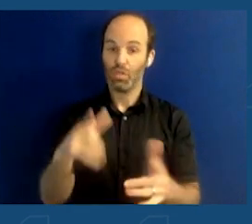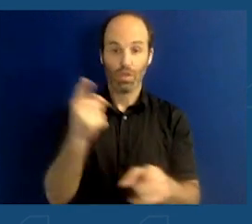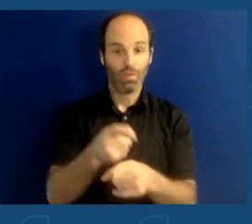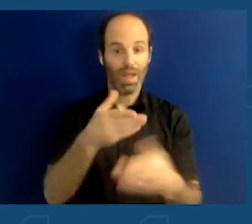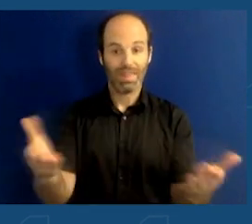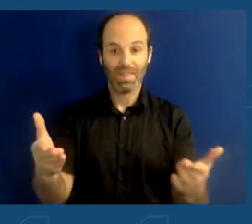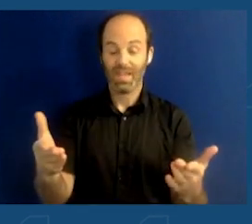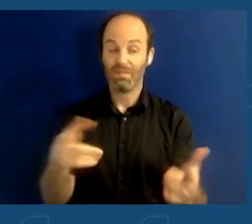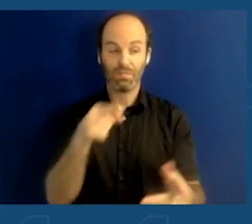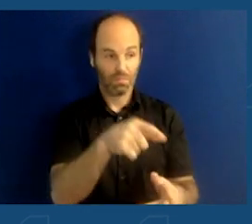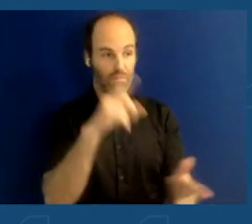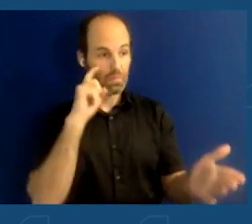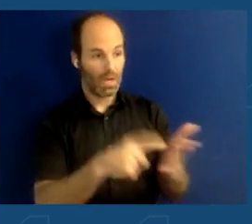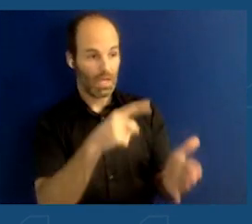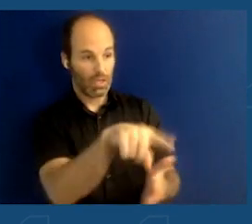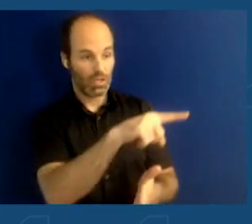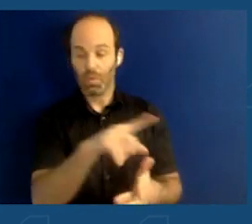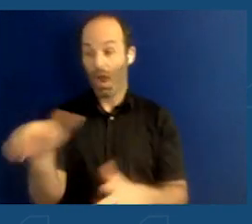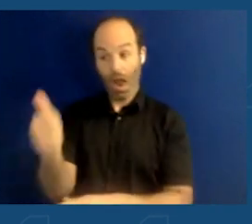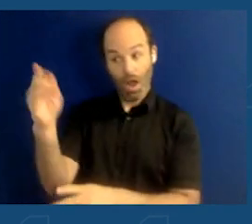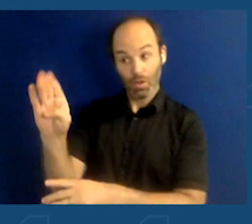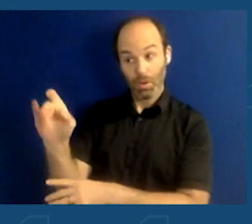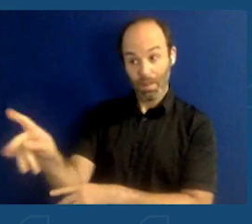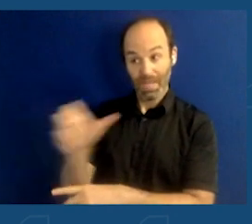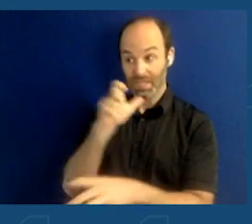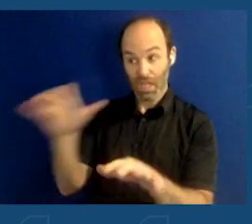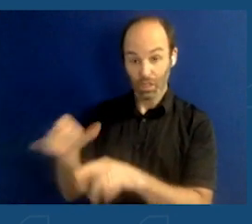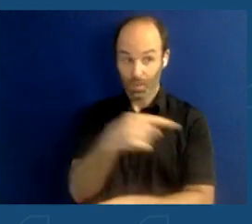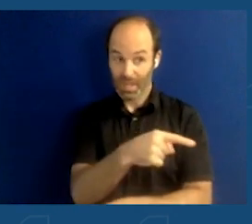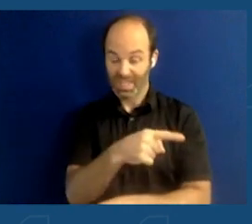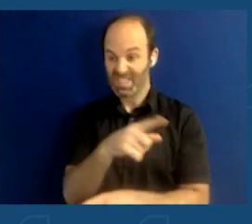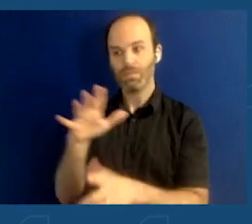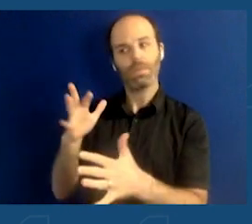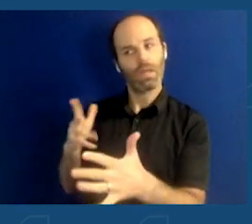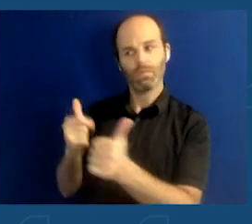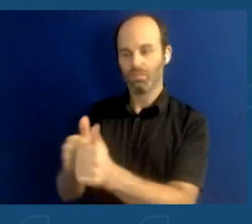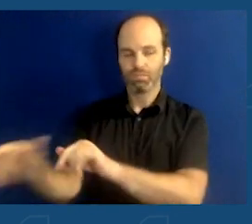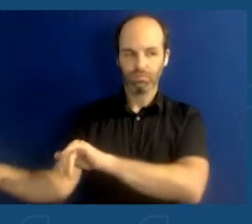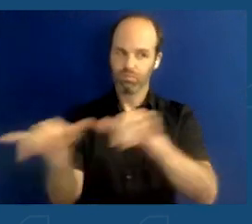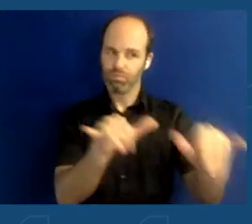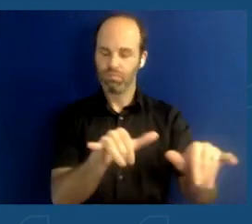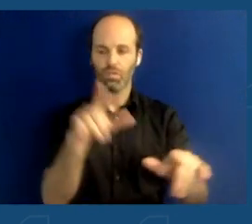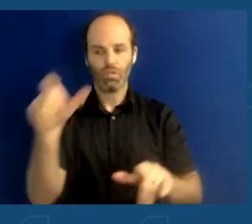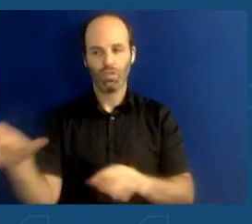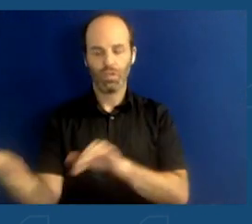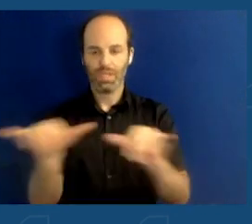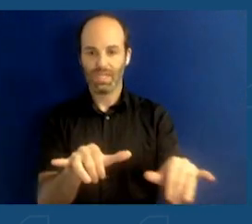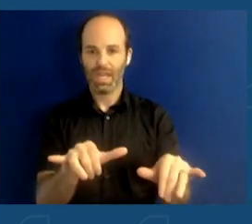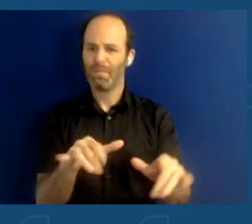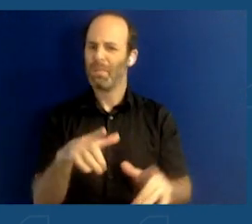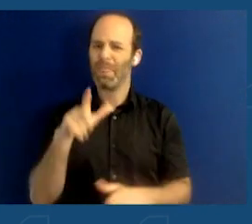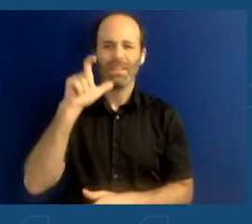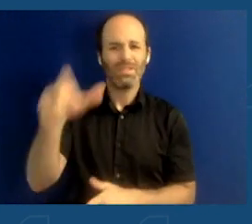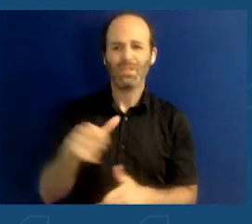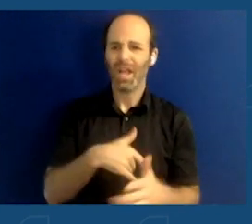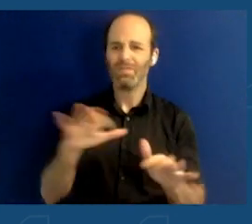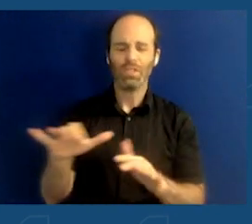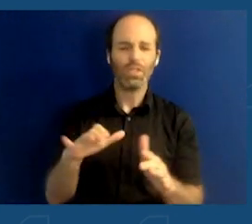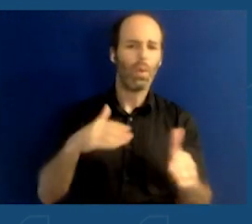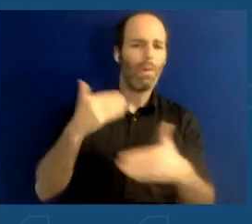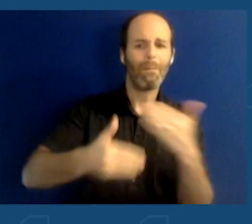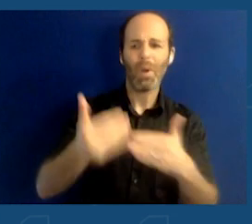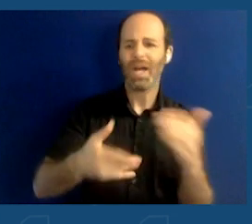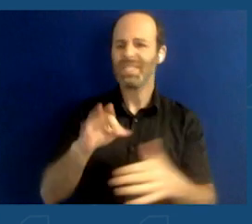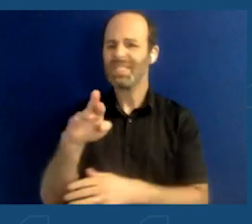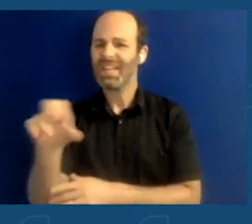all I can say. So survivors in their area should not have to be paying processing fees and wire transfer fees for all the money that they're